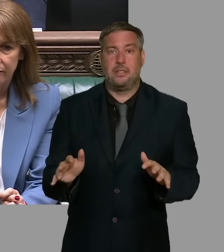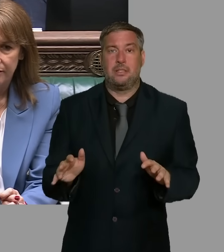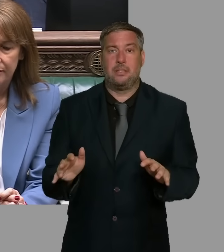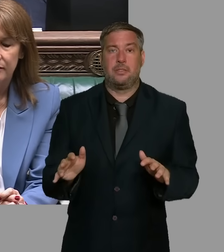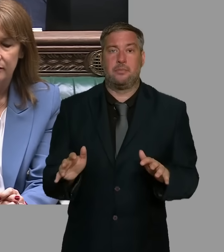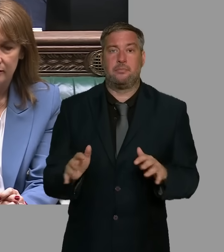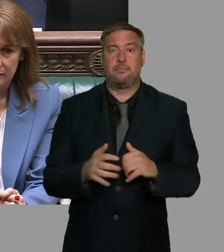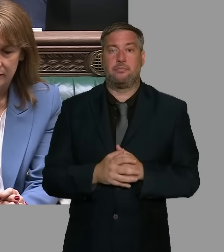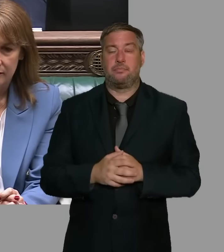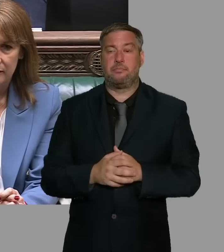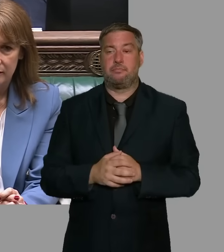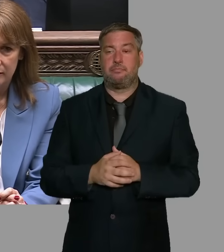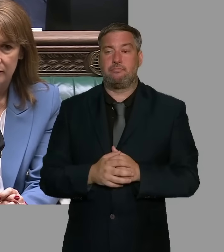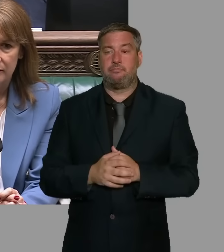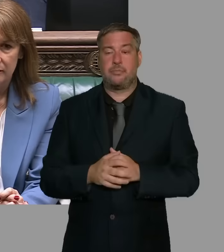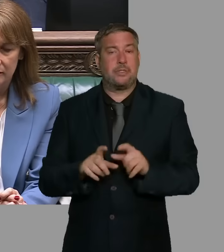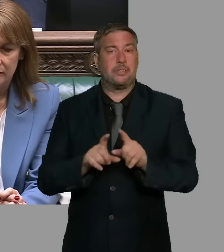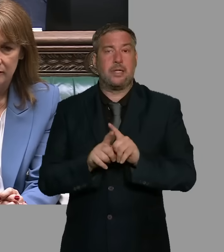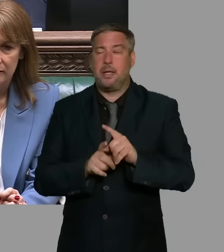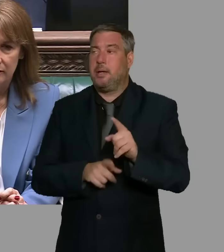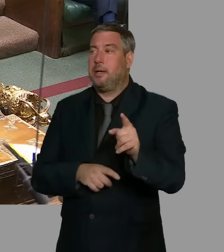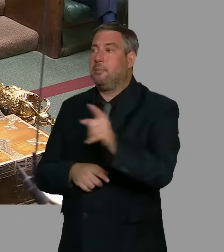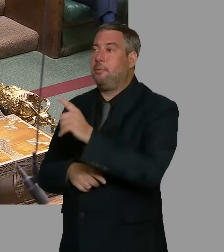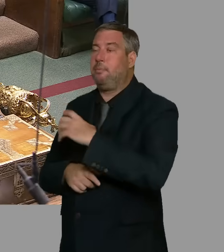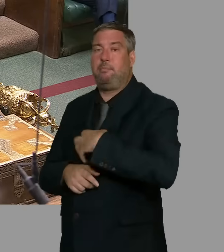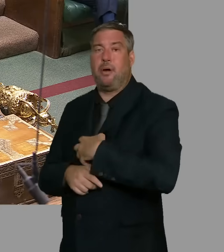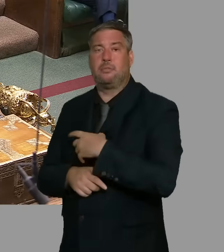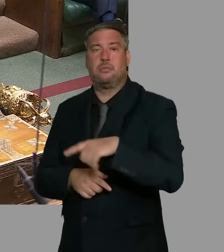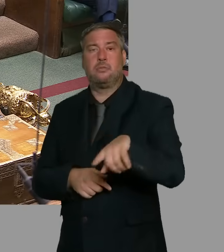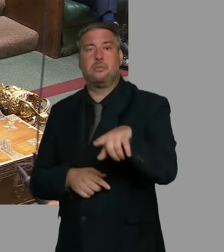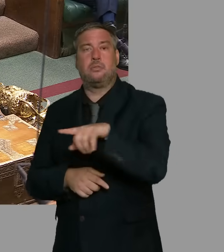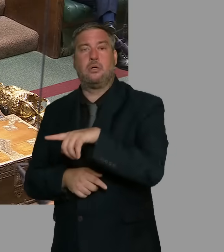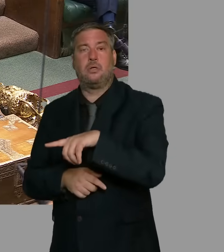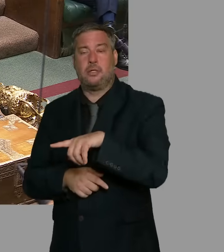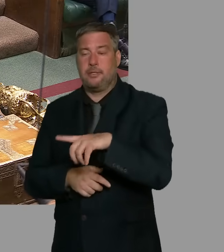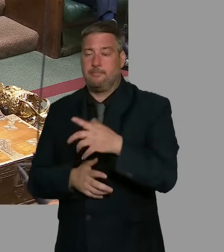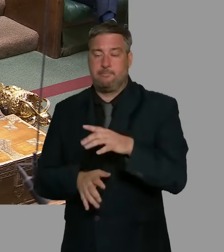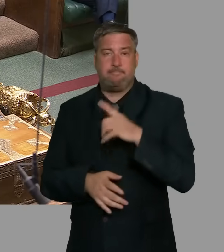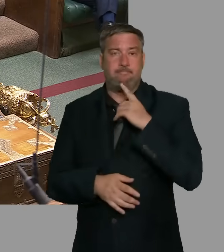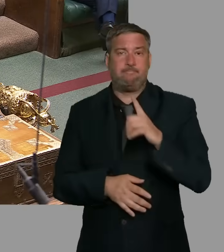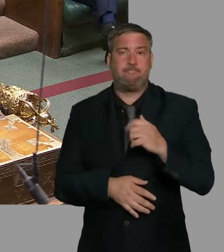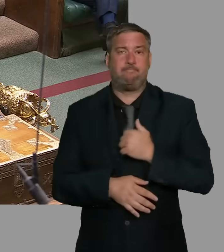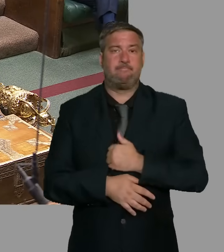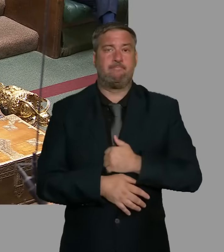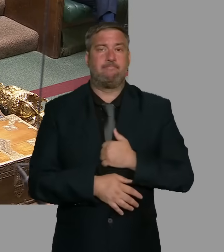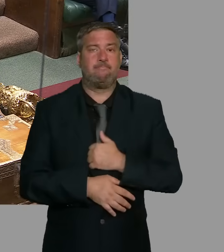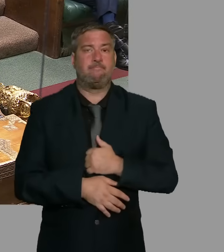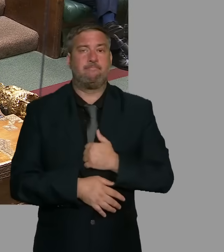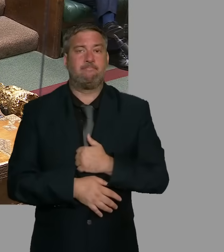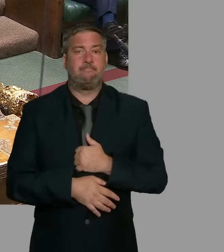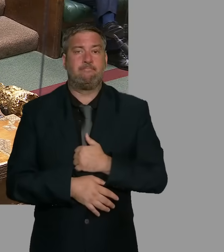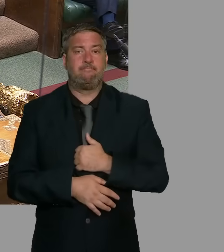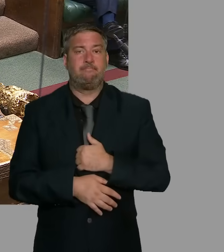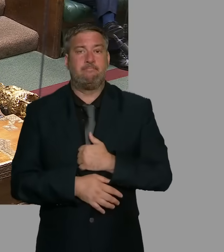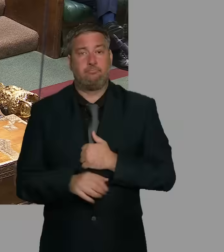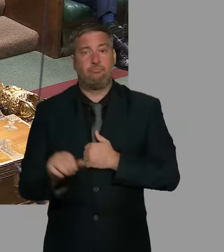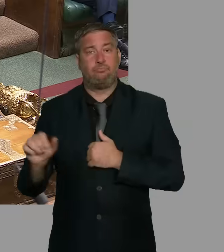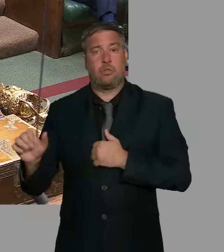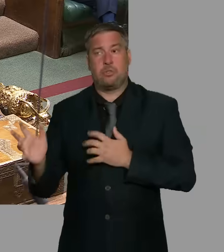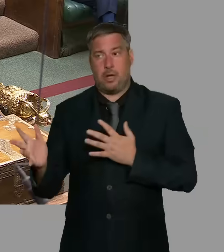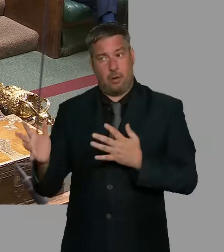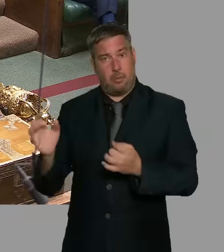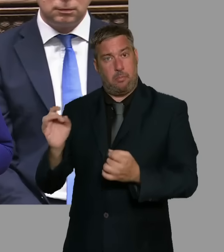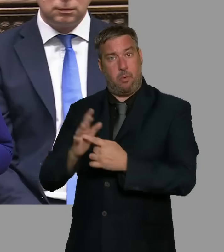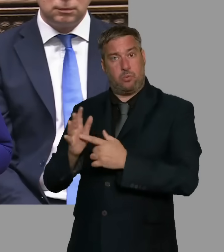now playing an important part in the US-UK relationship. Kemi Badenoch. Mr. Speaker, I asked the Prime Minister if he knew. The fact